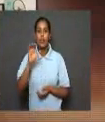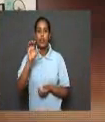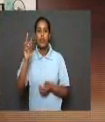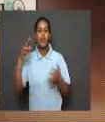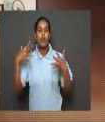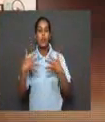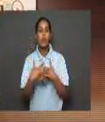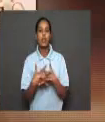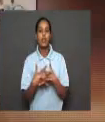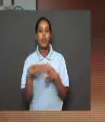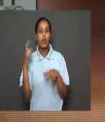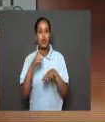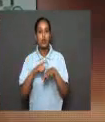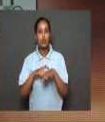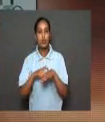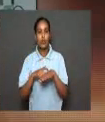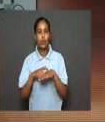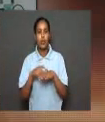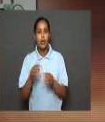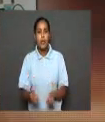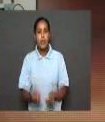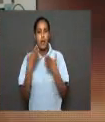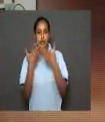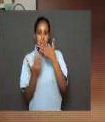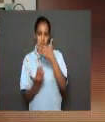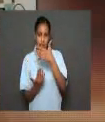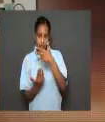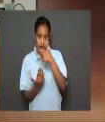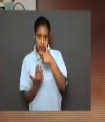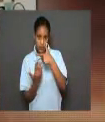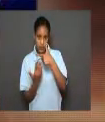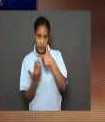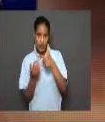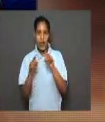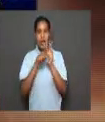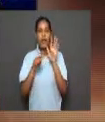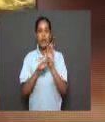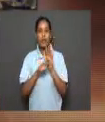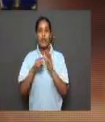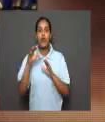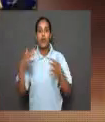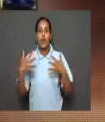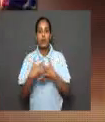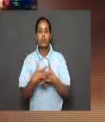Covalent compounds also tend to be much more flammable than ionic compounds.